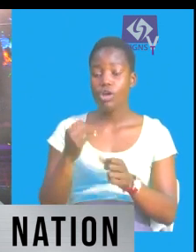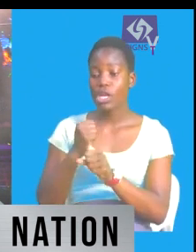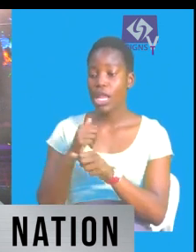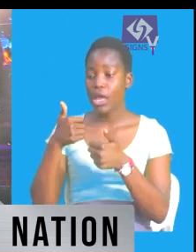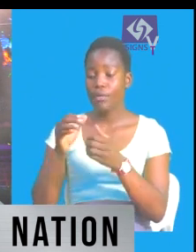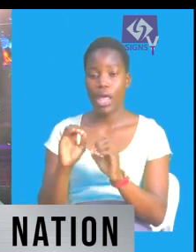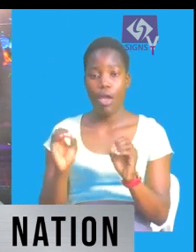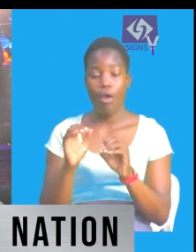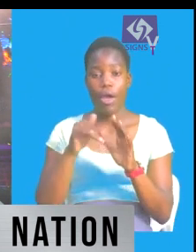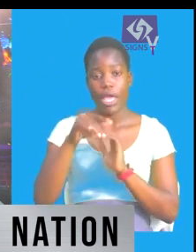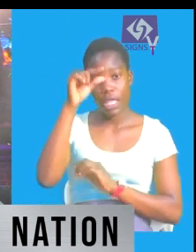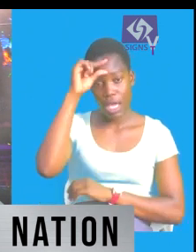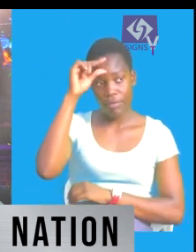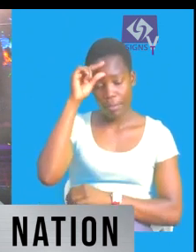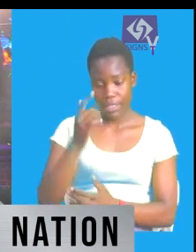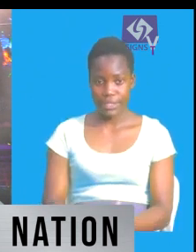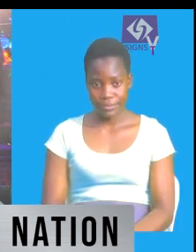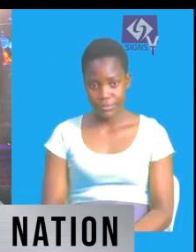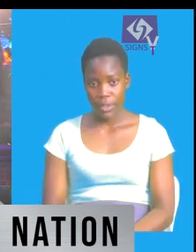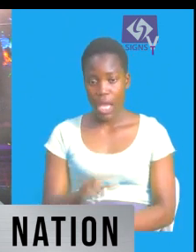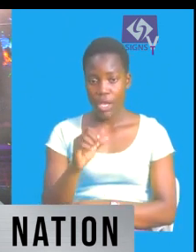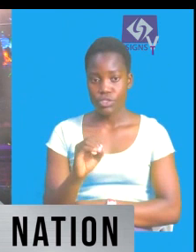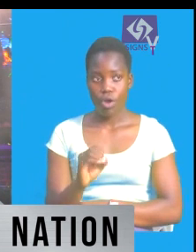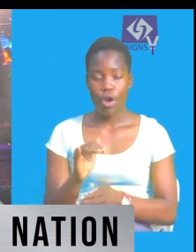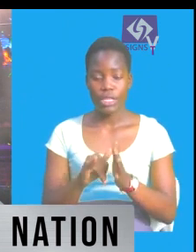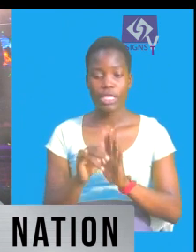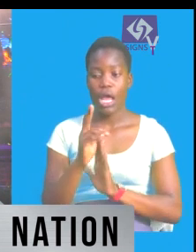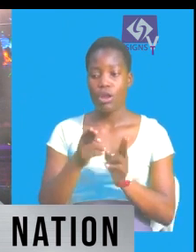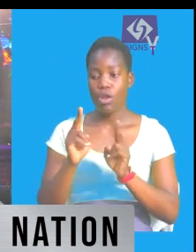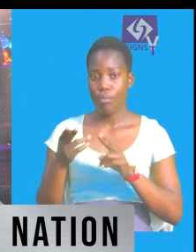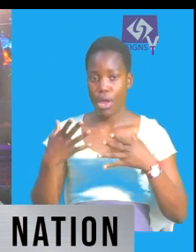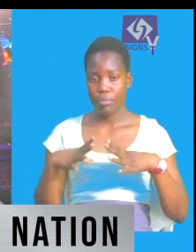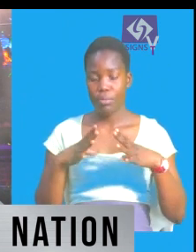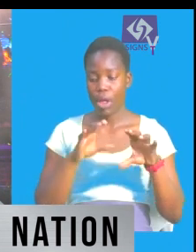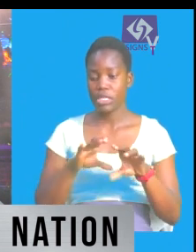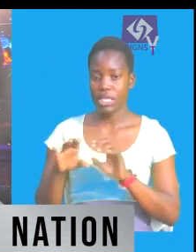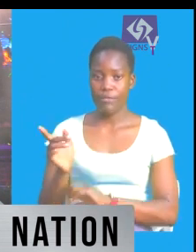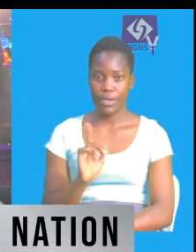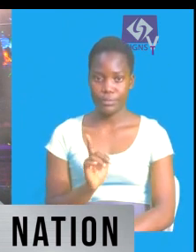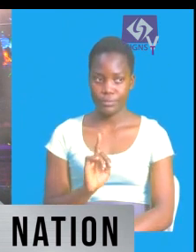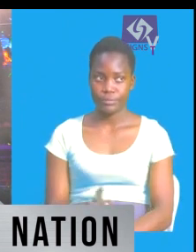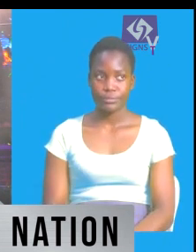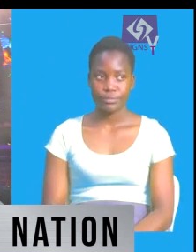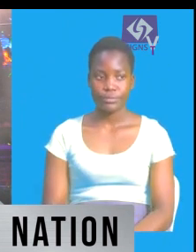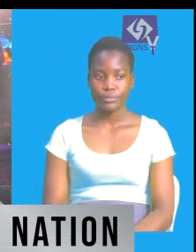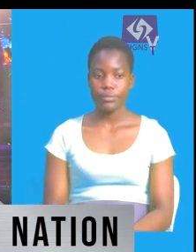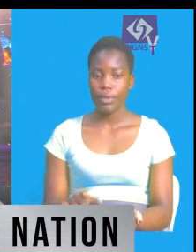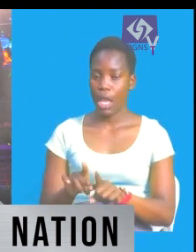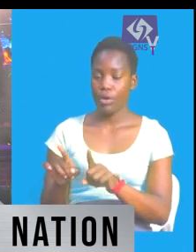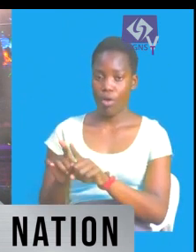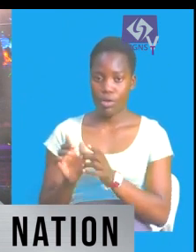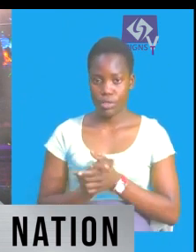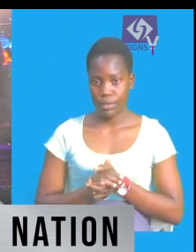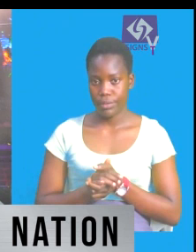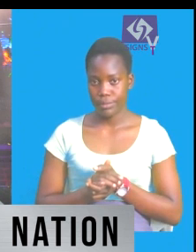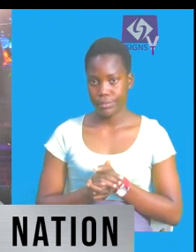by the government the way it's supposed to be done, so that mwananchi wa kaida asiumie. And